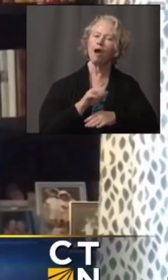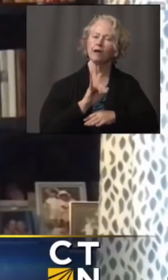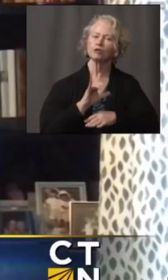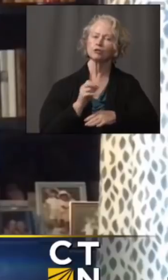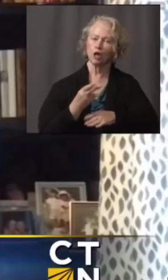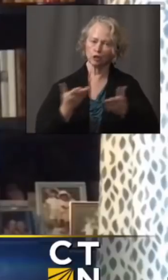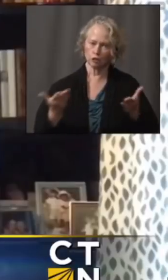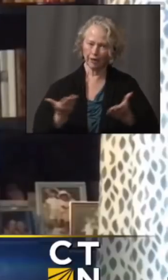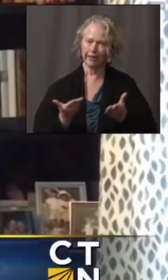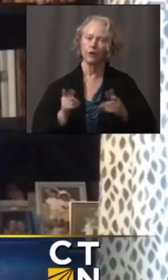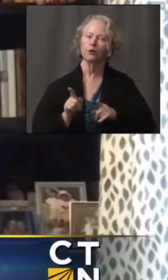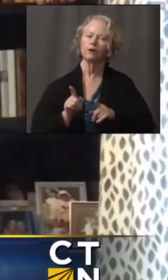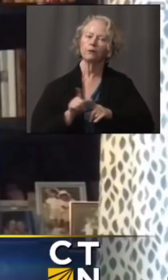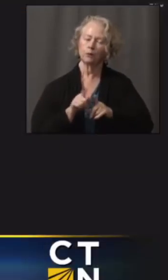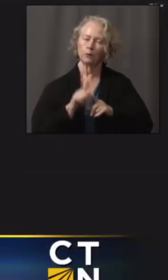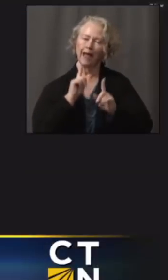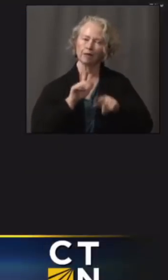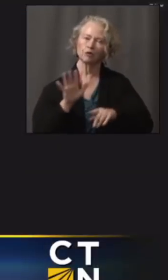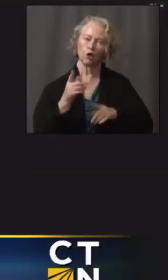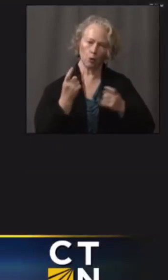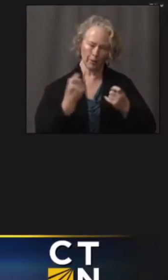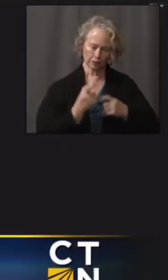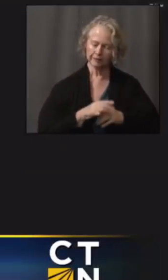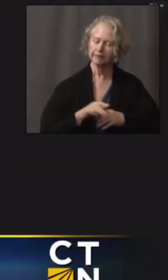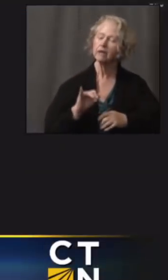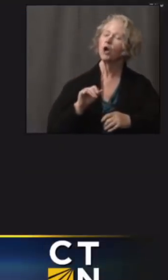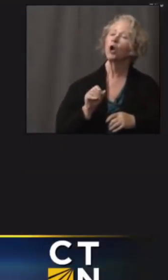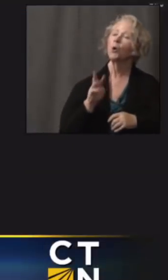questions. News 8.